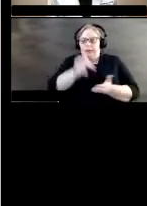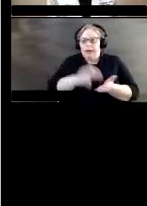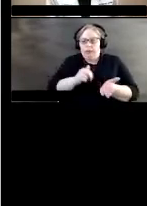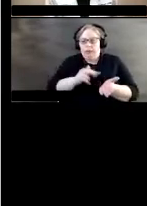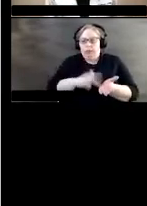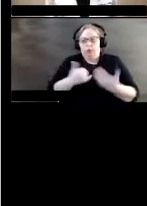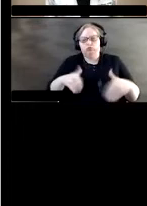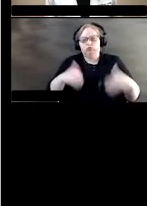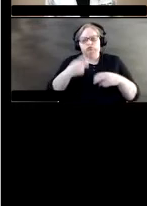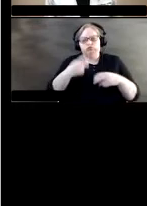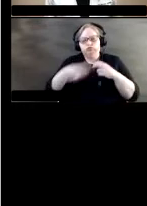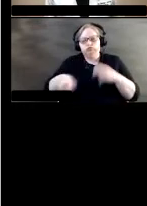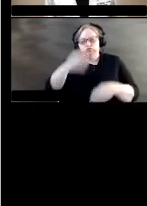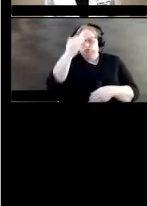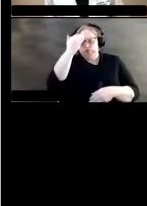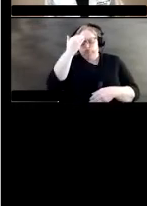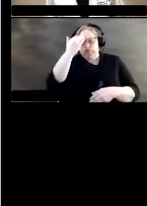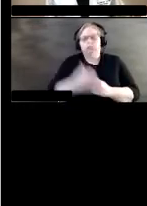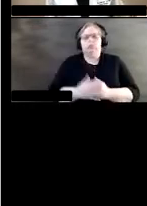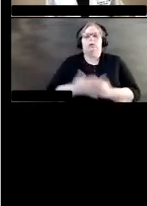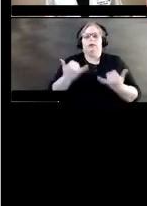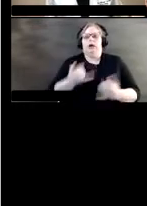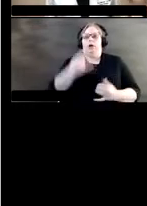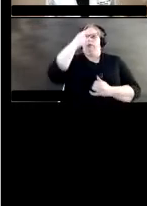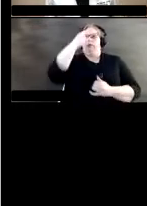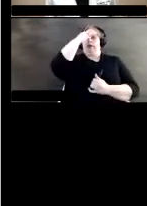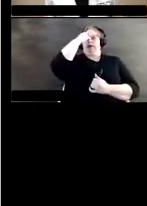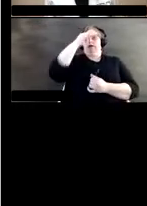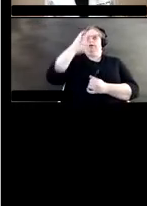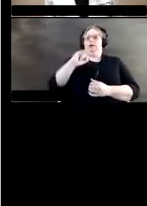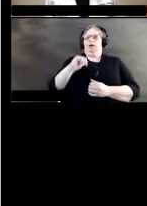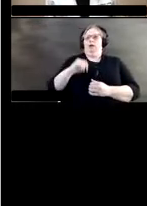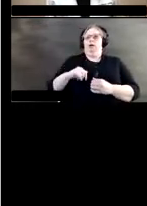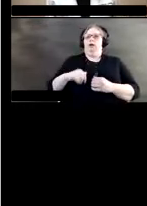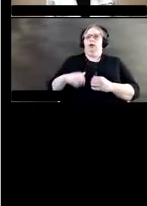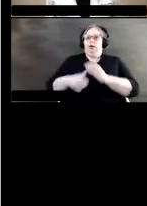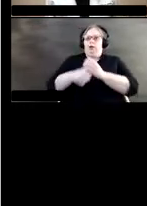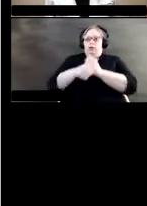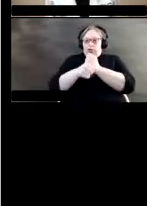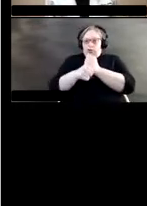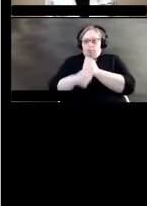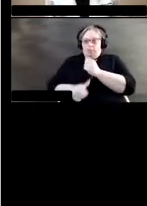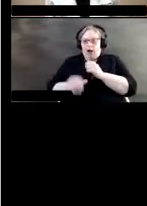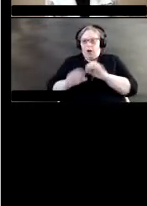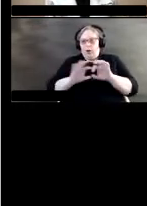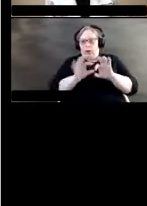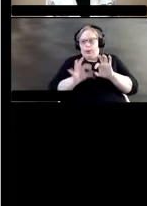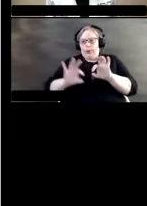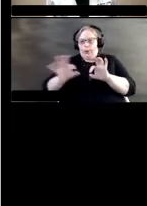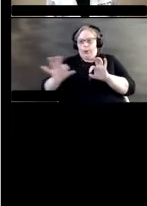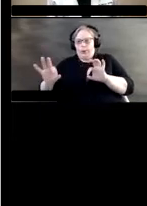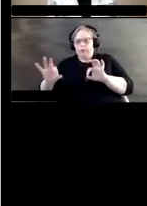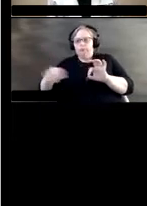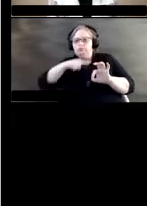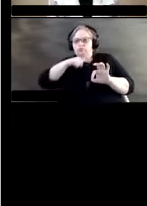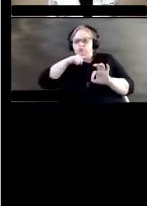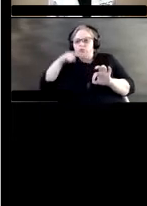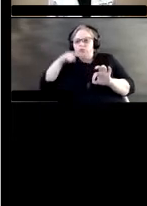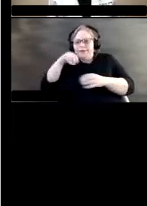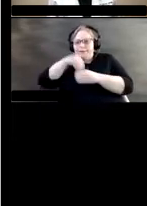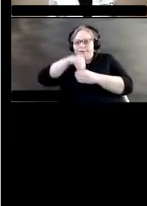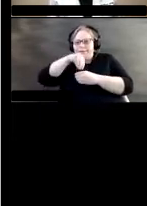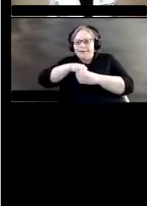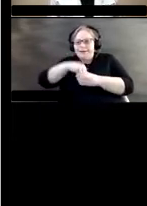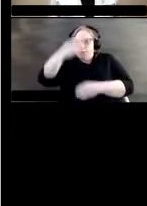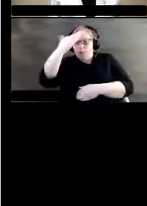you imagine now the other way where your bowel lining is dry. Because the first place your body